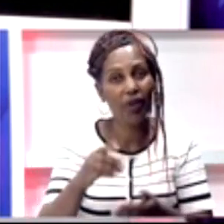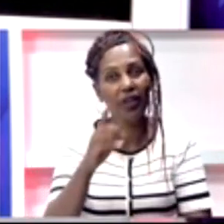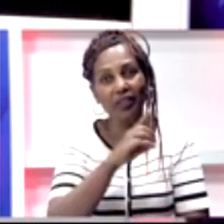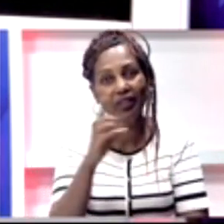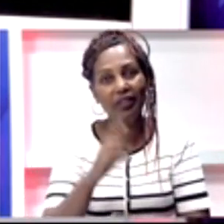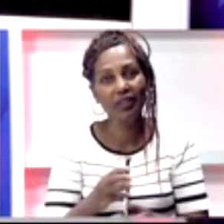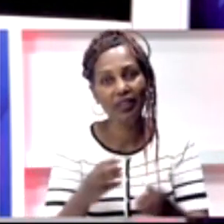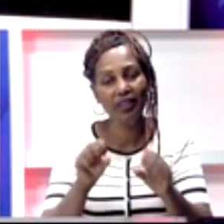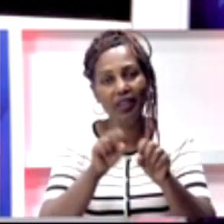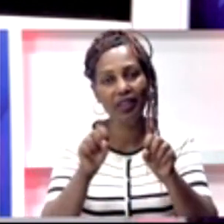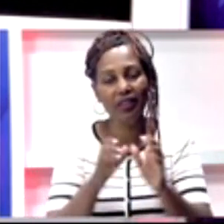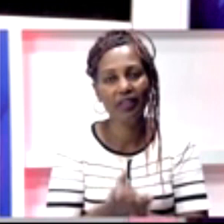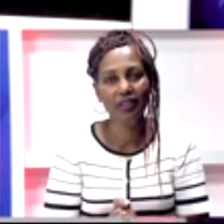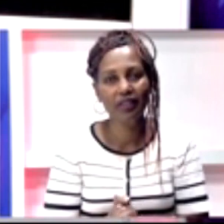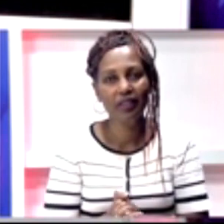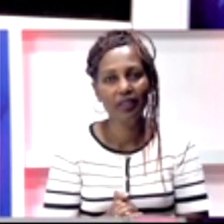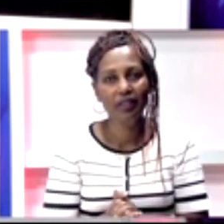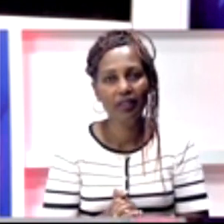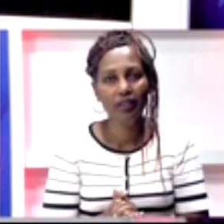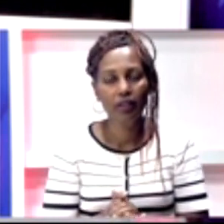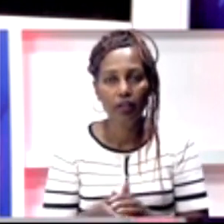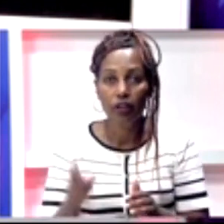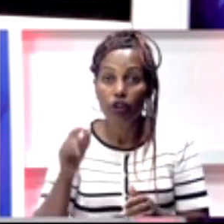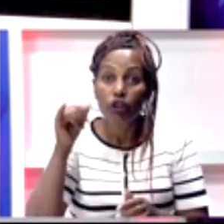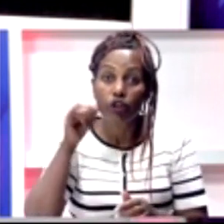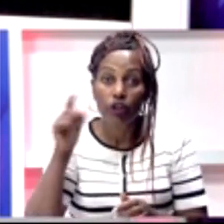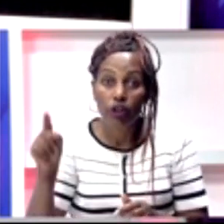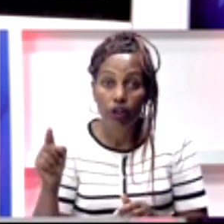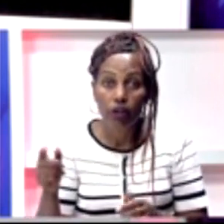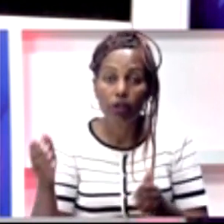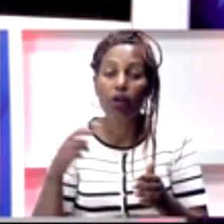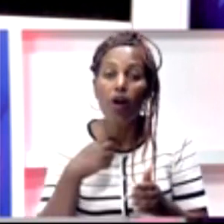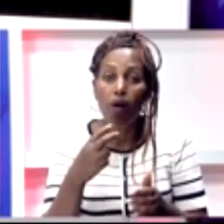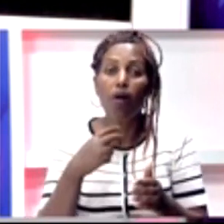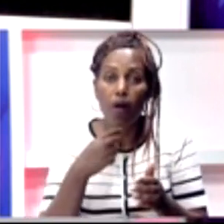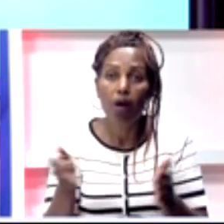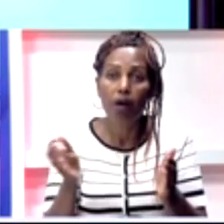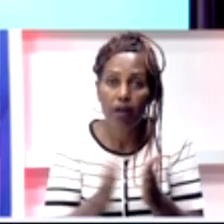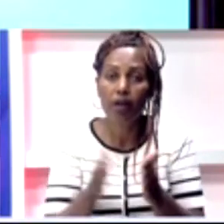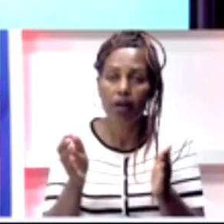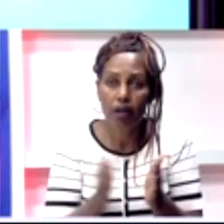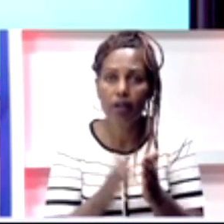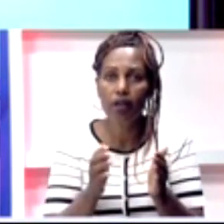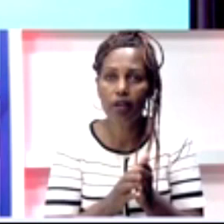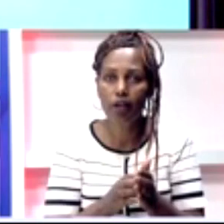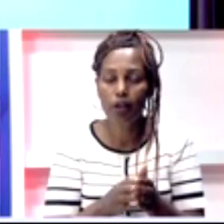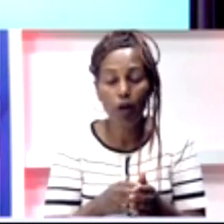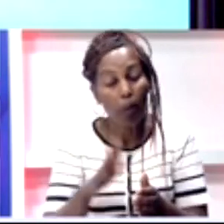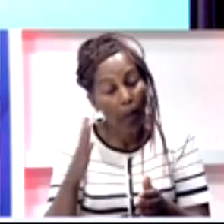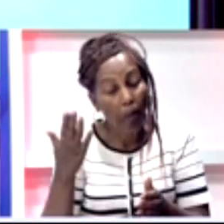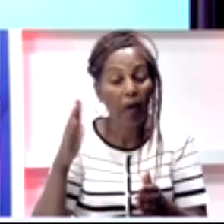Four, she coughs again and again. Dash, she has caught